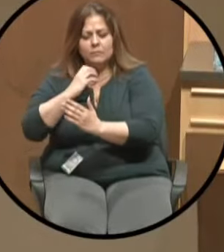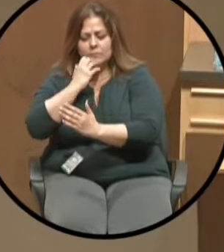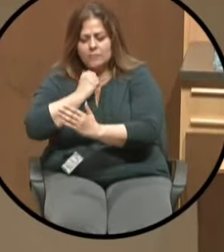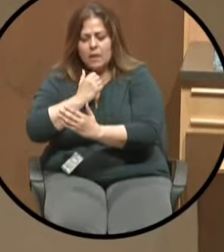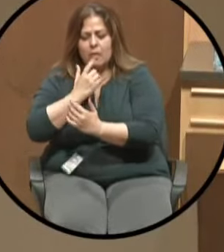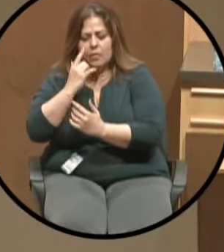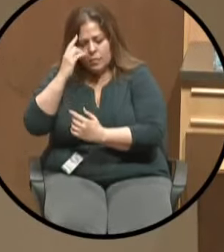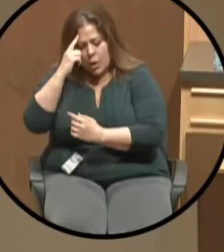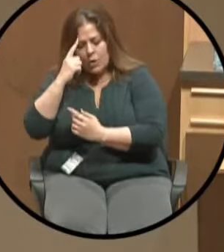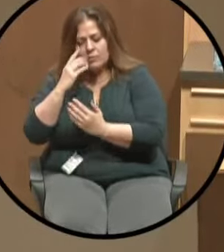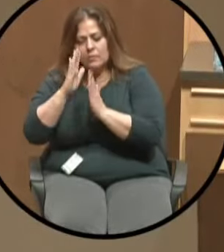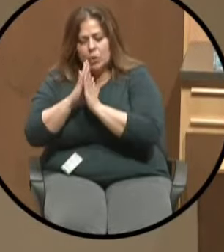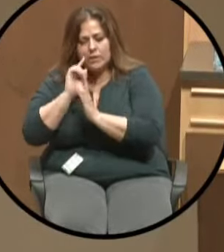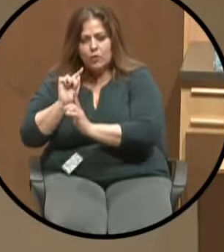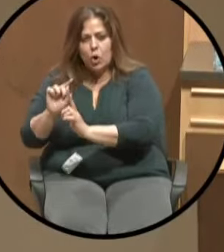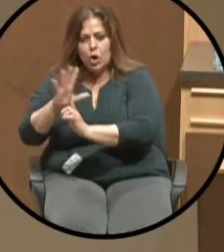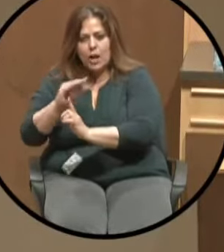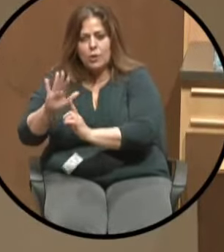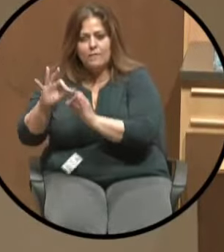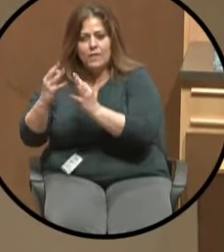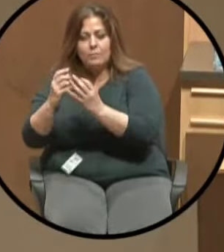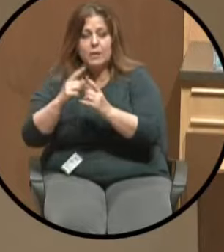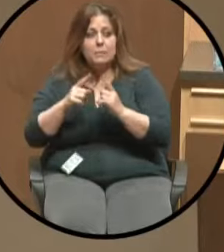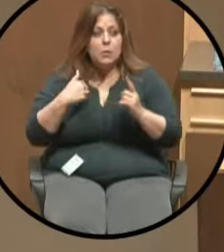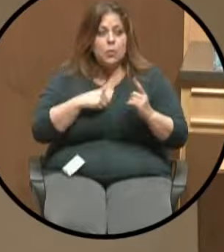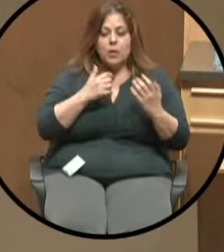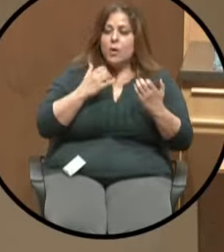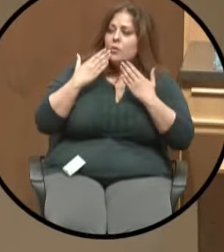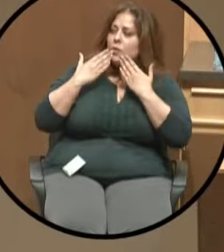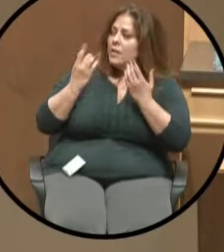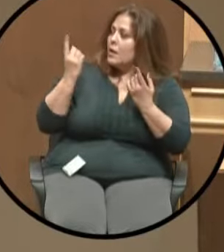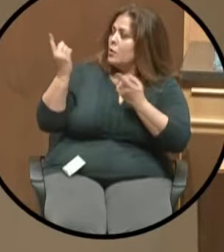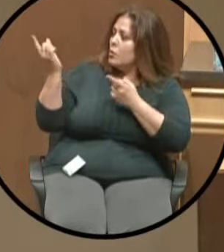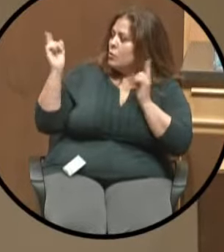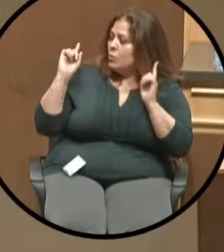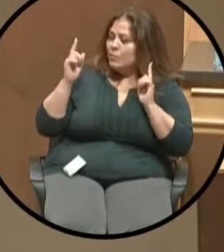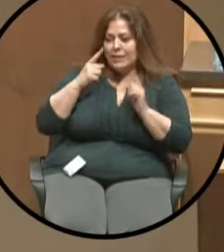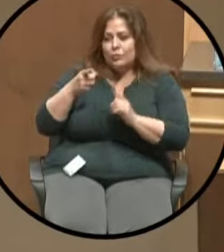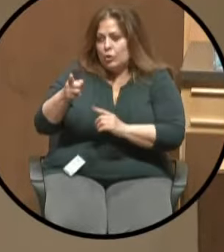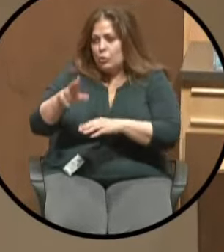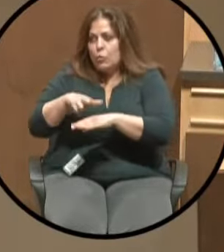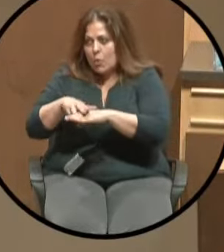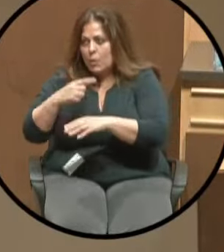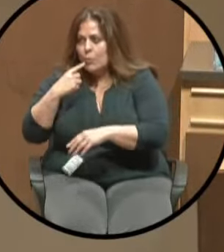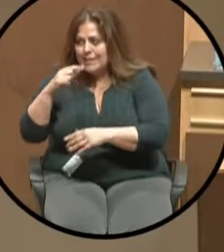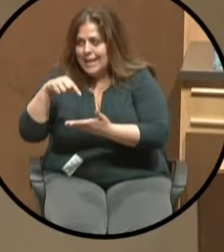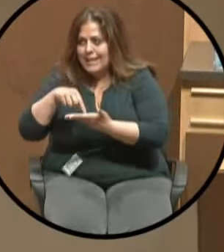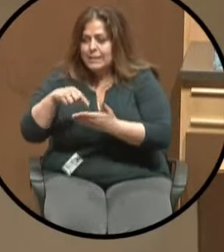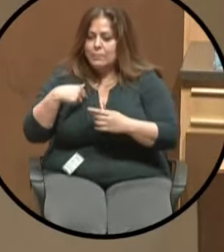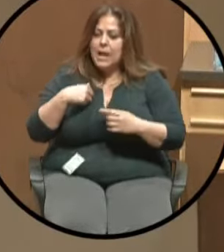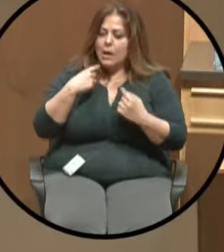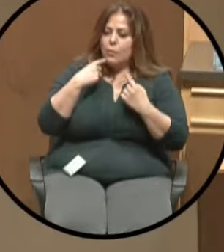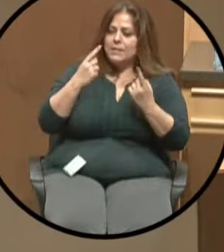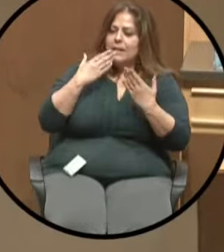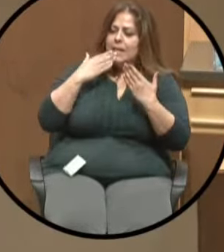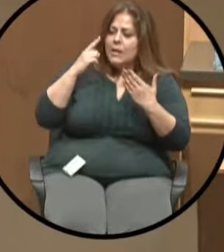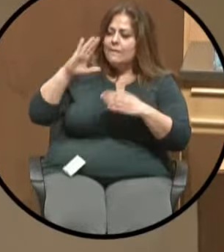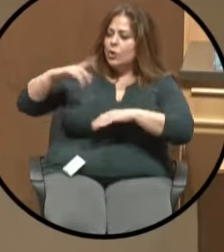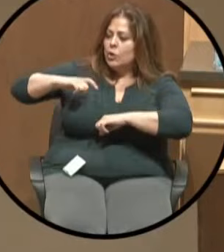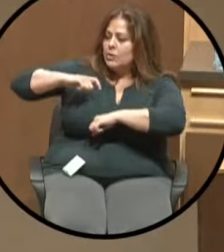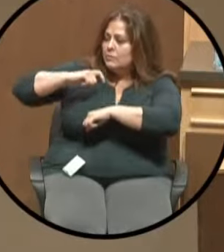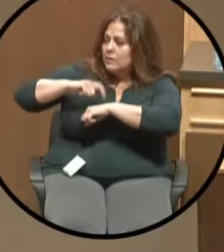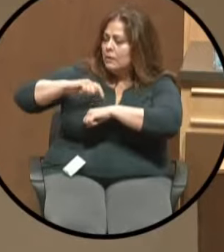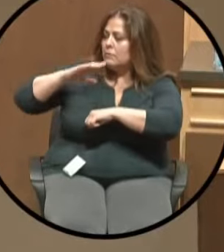thank you on behalf of the entire school board and our chairman in her absence for giving your time. Anyone who's interested, go